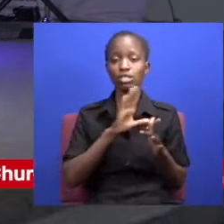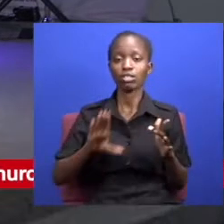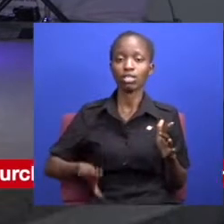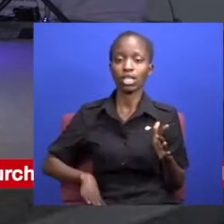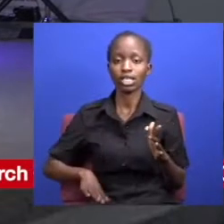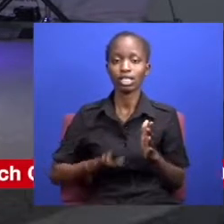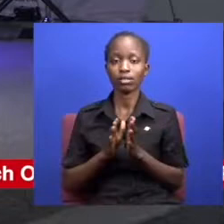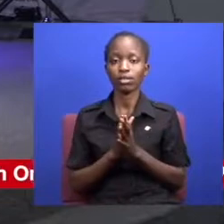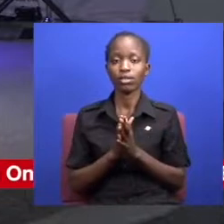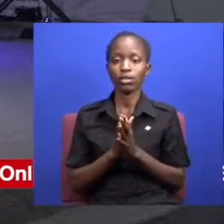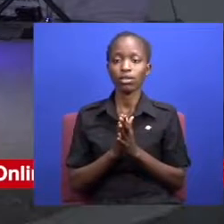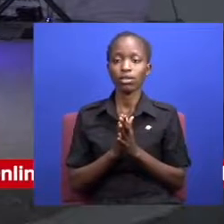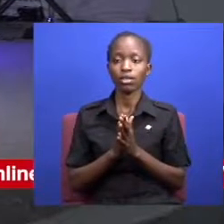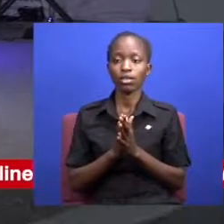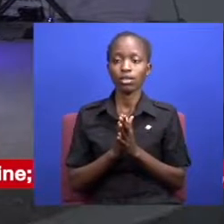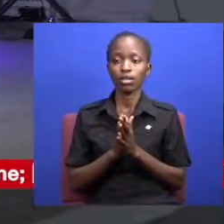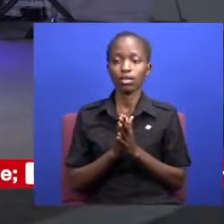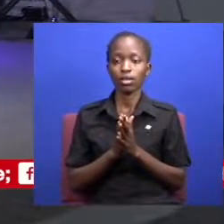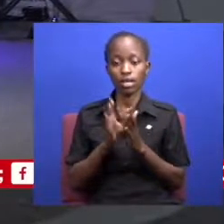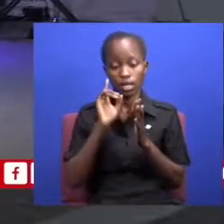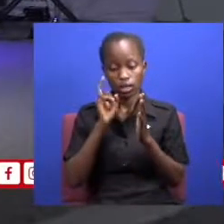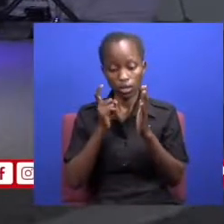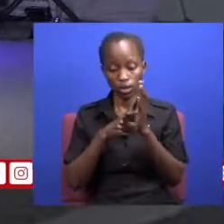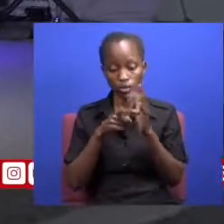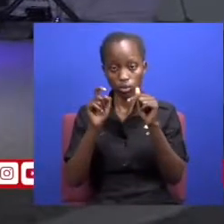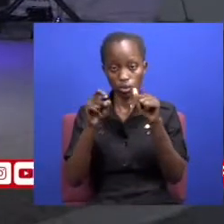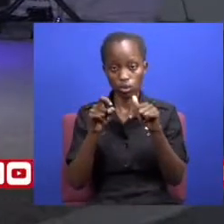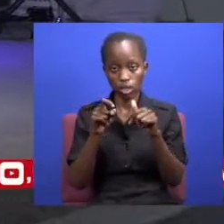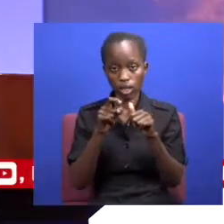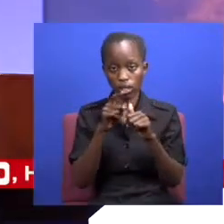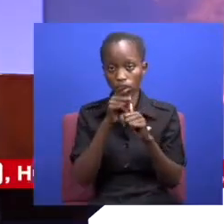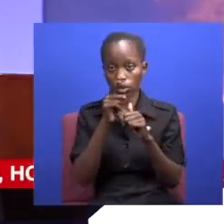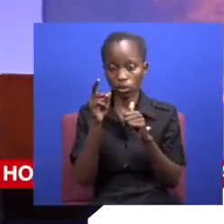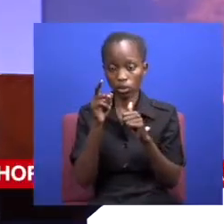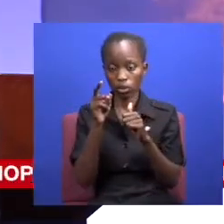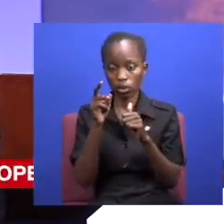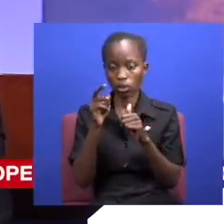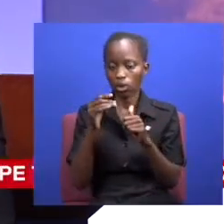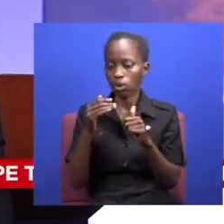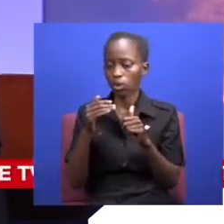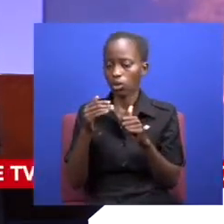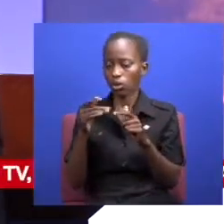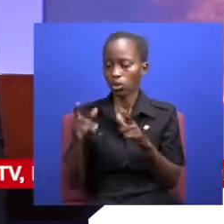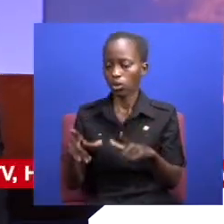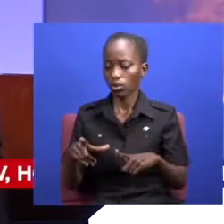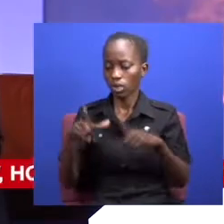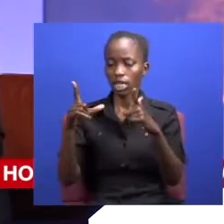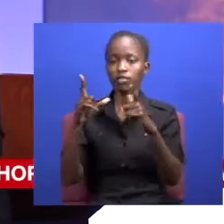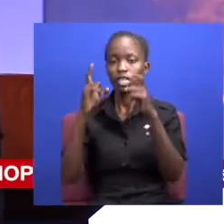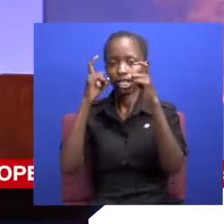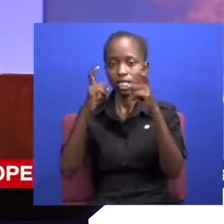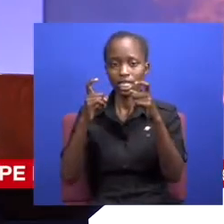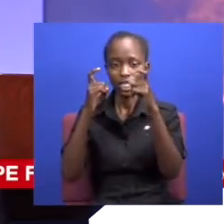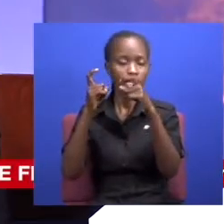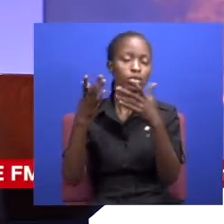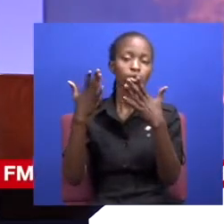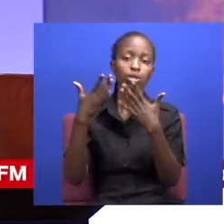Jesus Christ. And you recognize today that you've been wandering out there